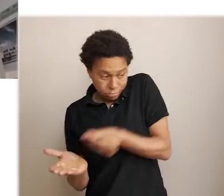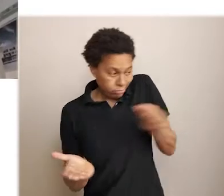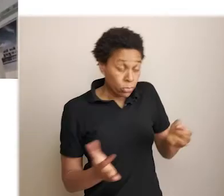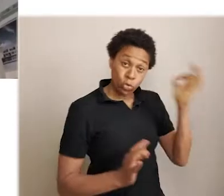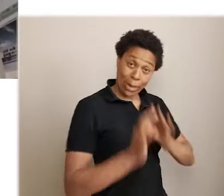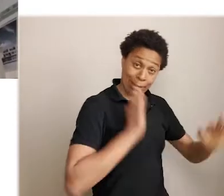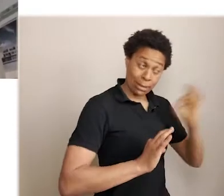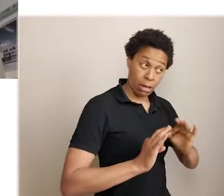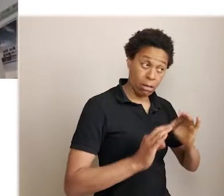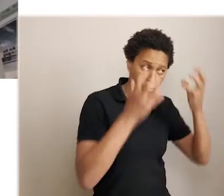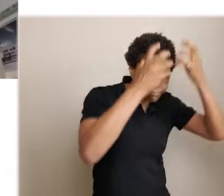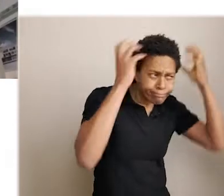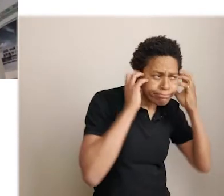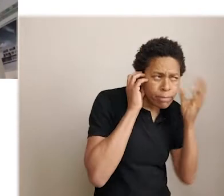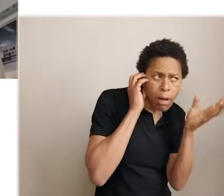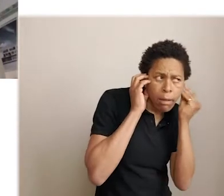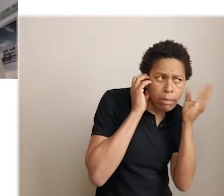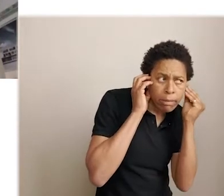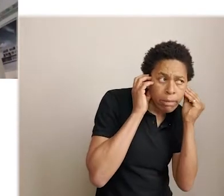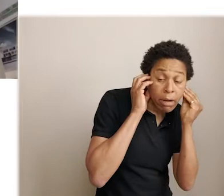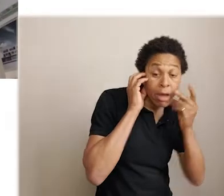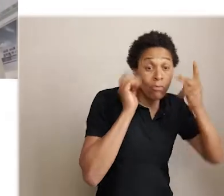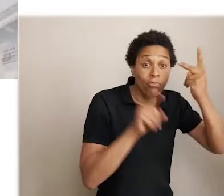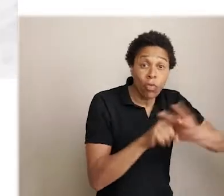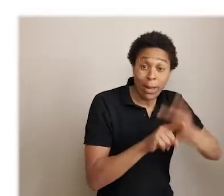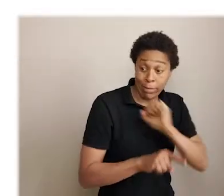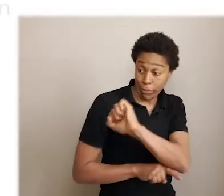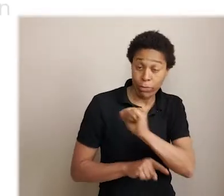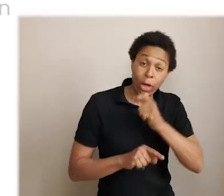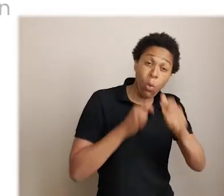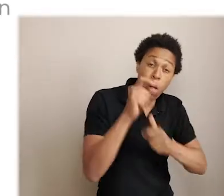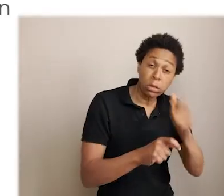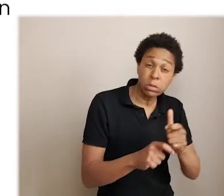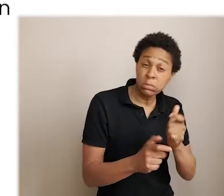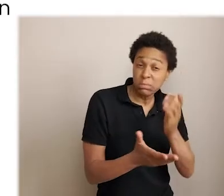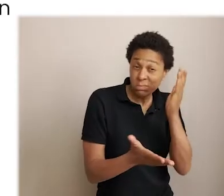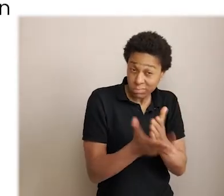tell unique queer stories and led by Dinos Aristidou.